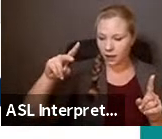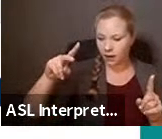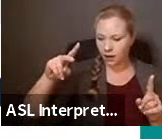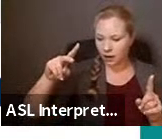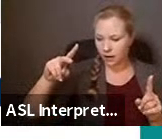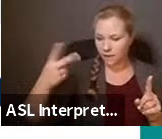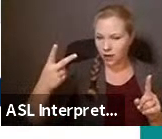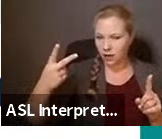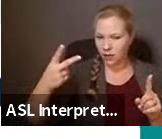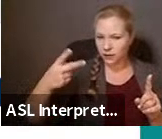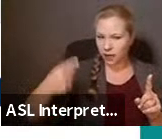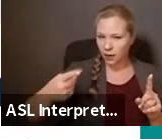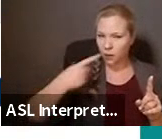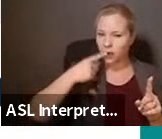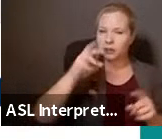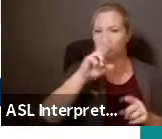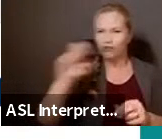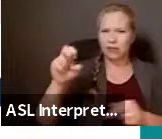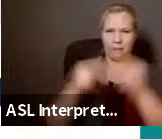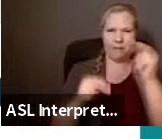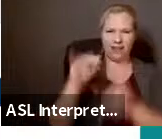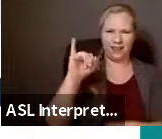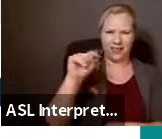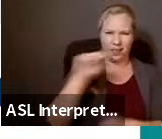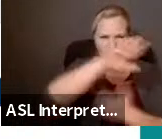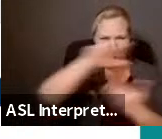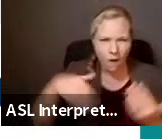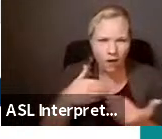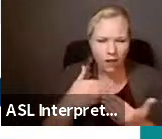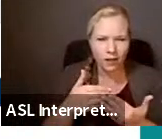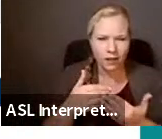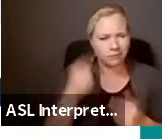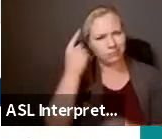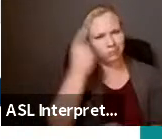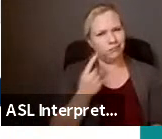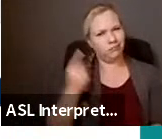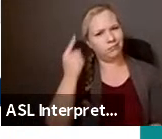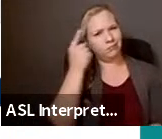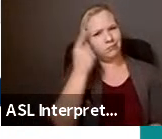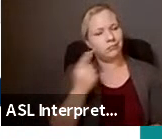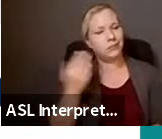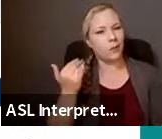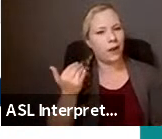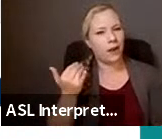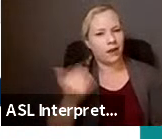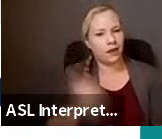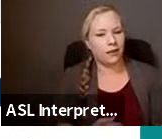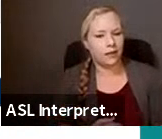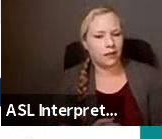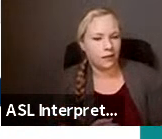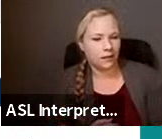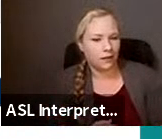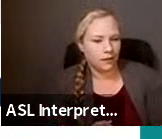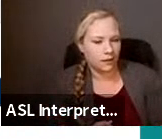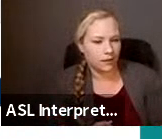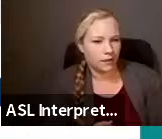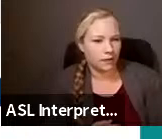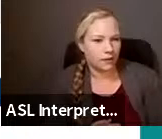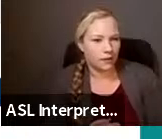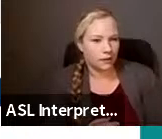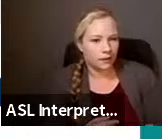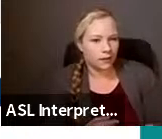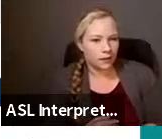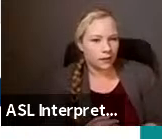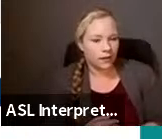happening? That so there will be it isn't necessarily